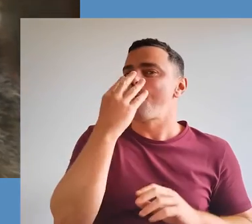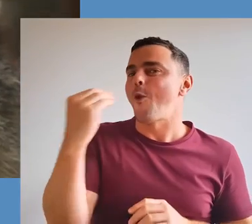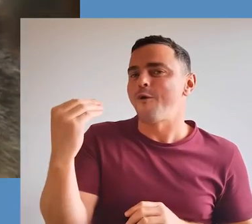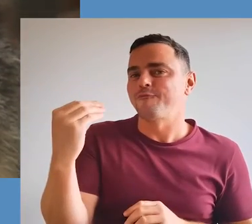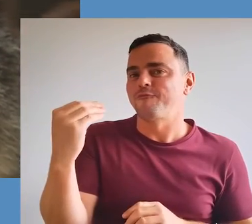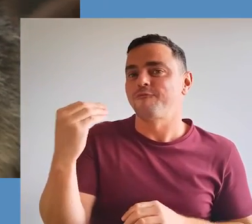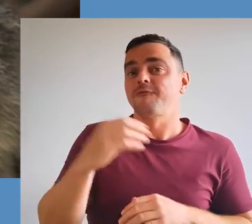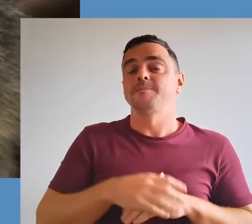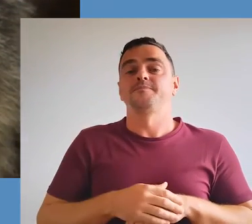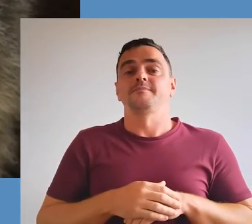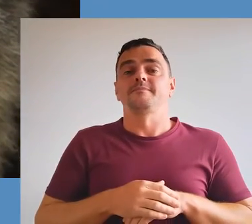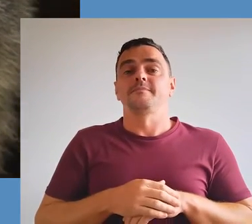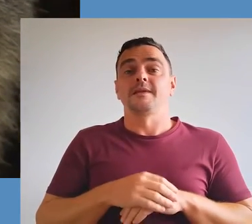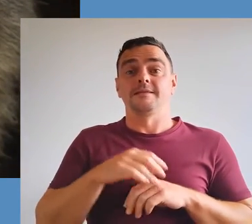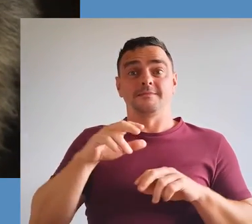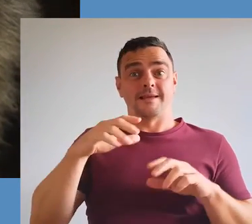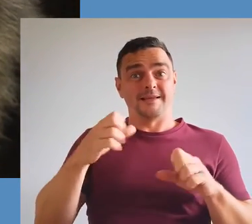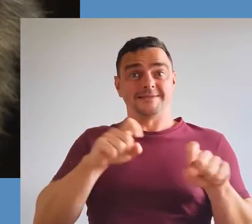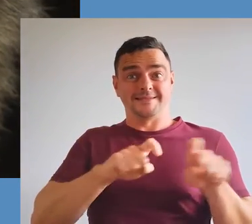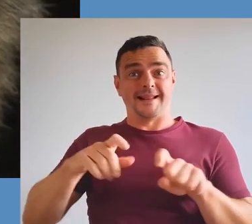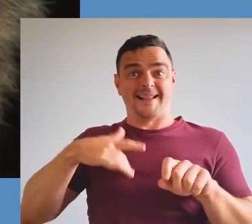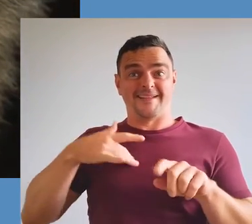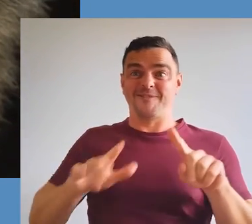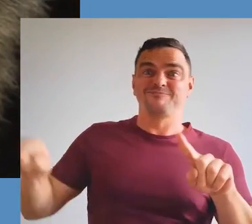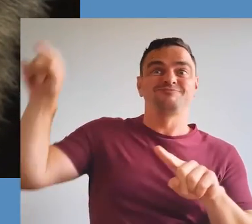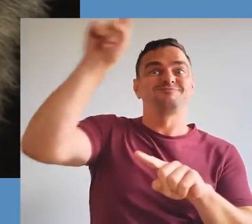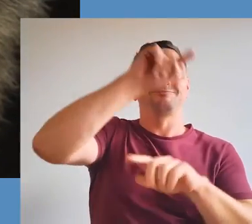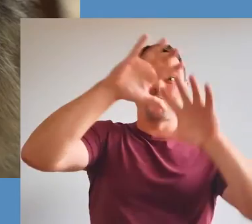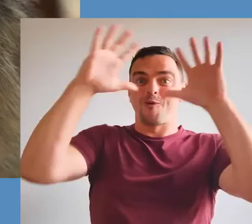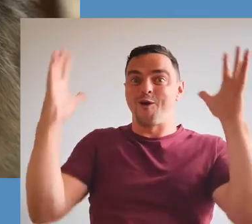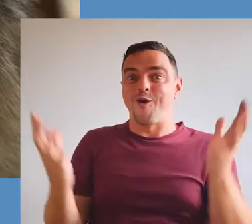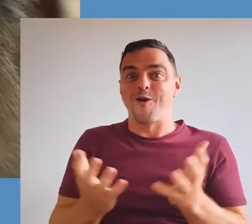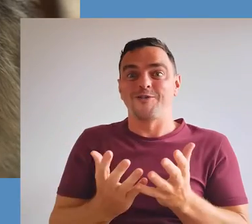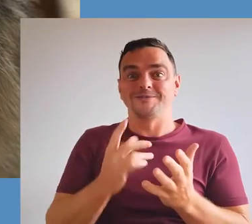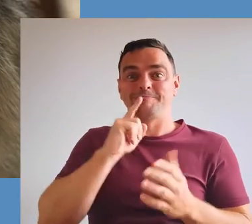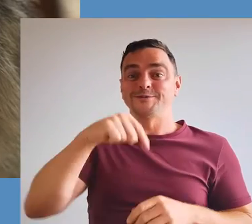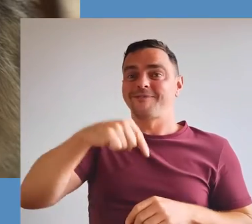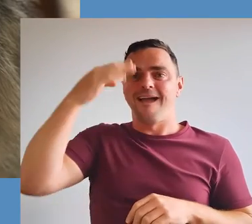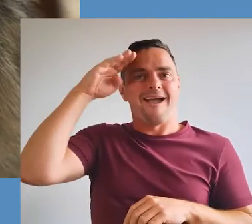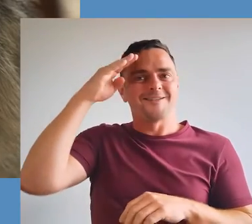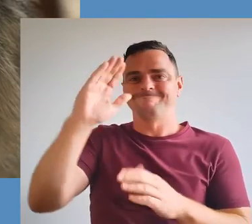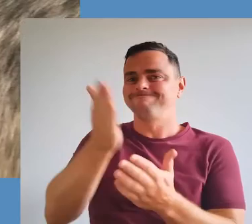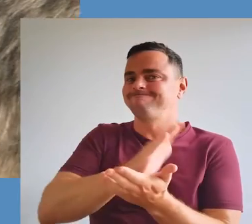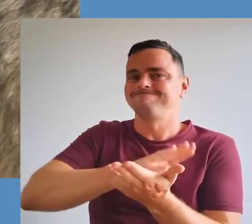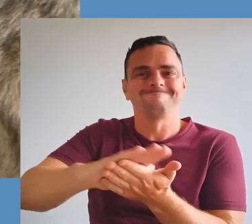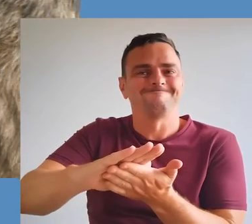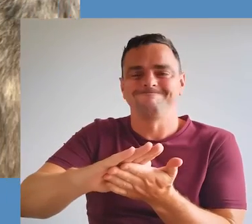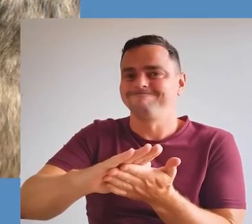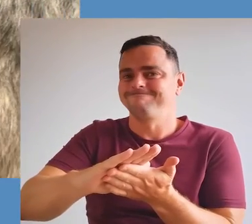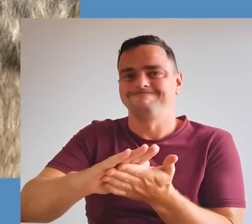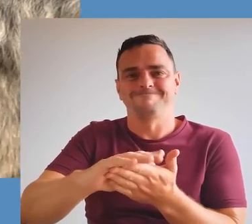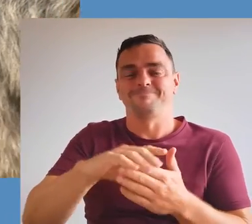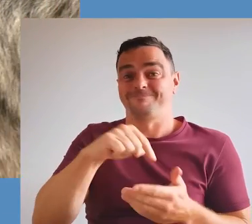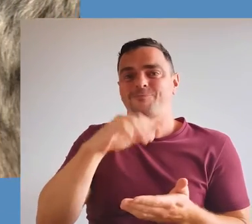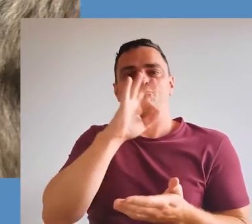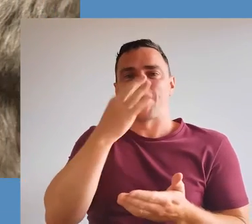although it can be found in other parts of the world it has become extinct in Ireland. Did you know that